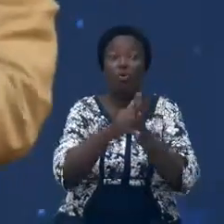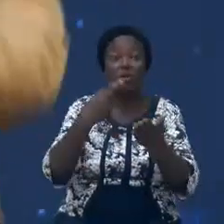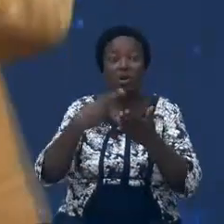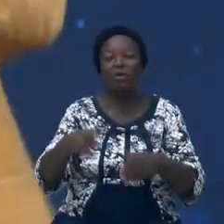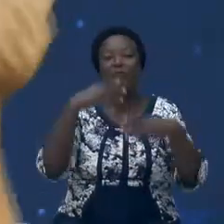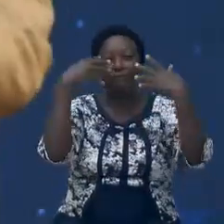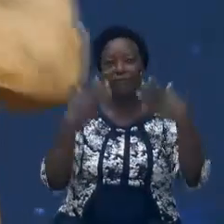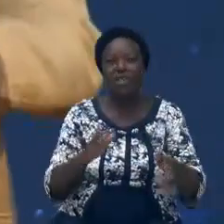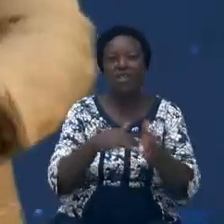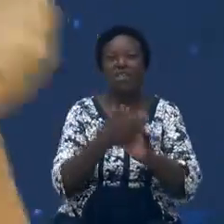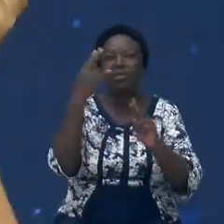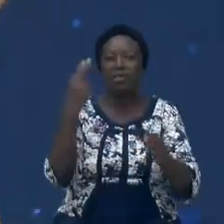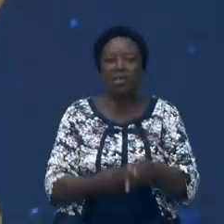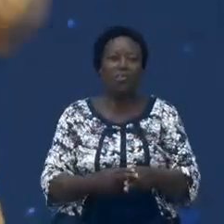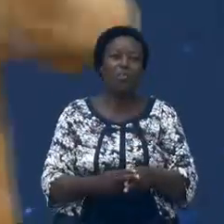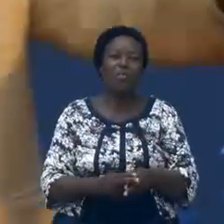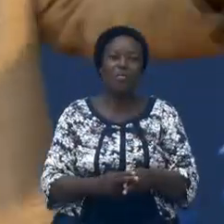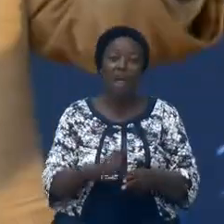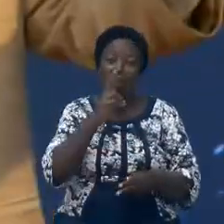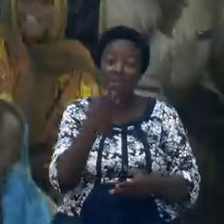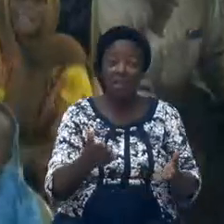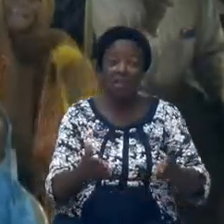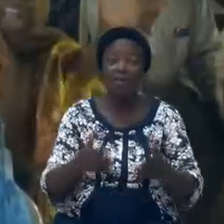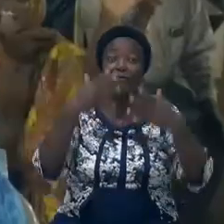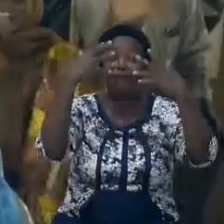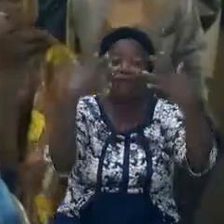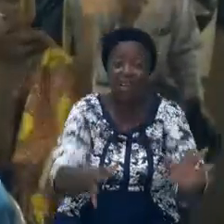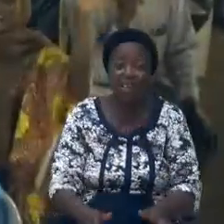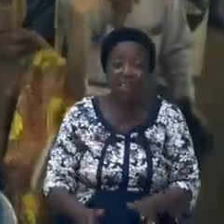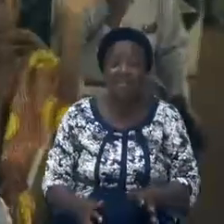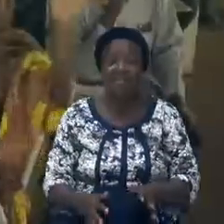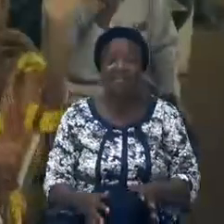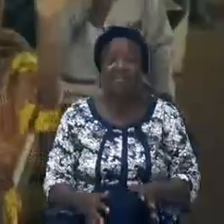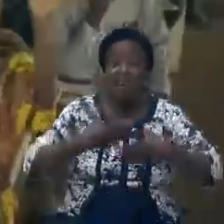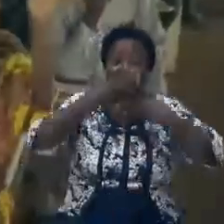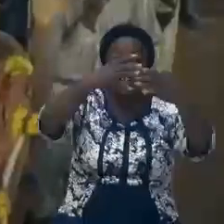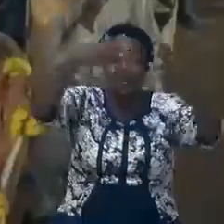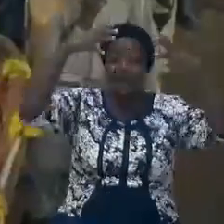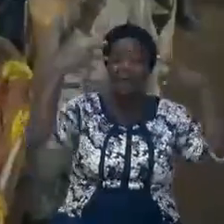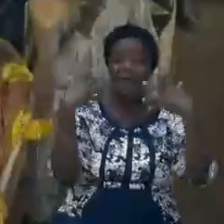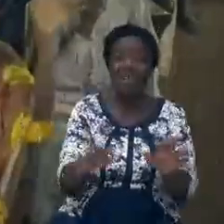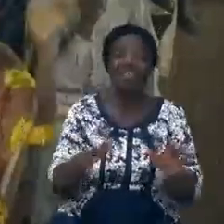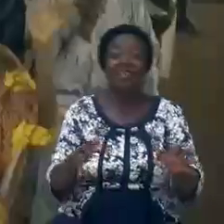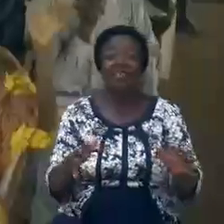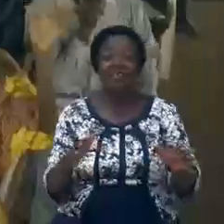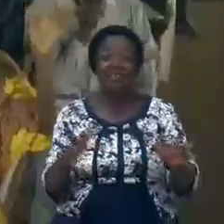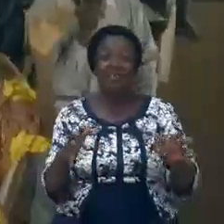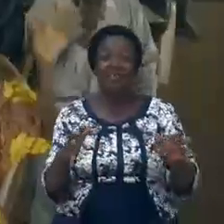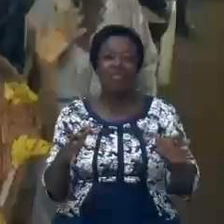telling you all that record, finished. Are you there?